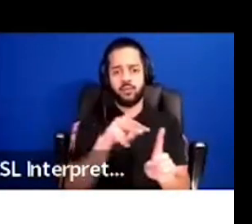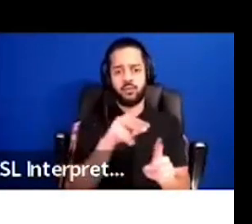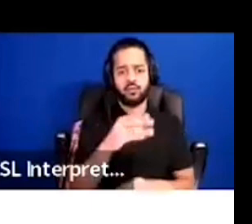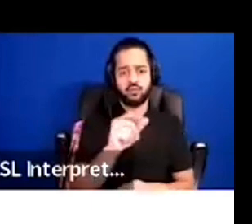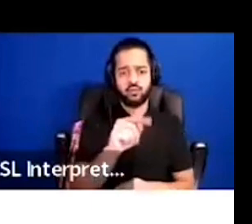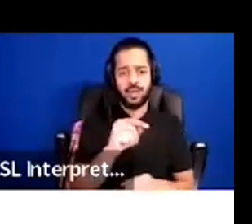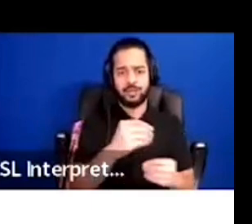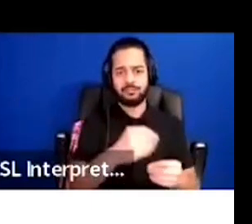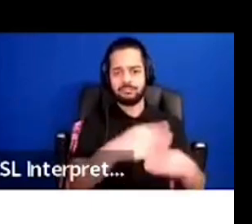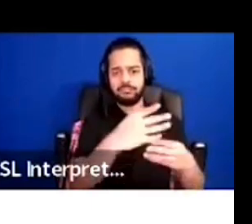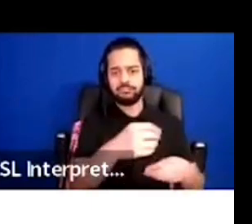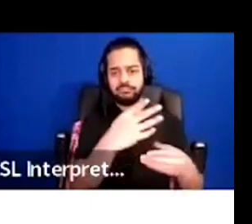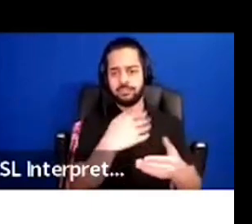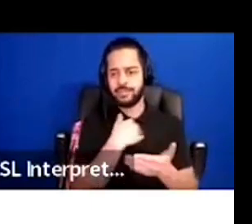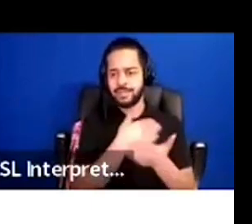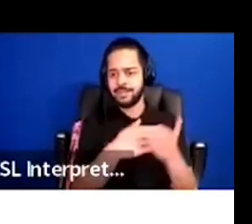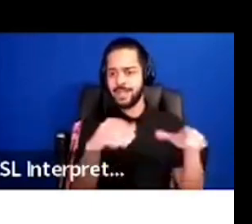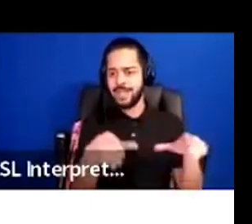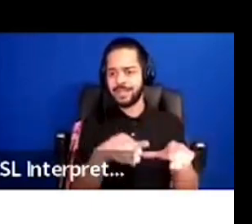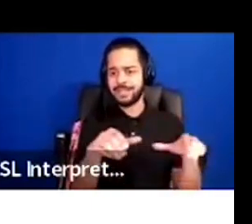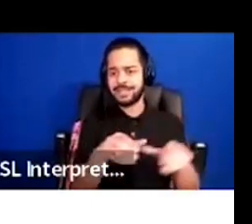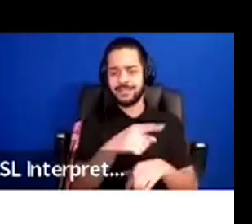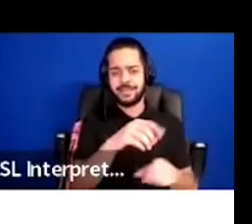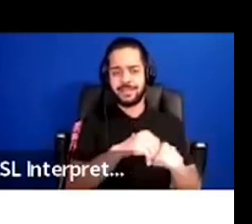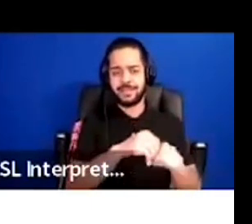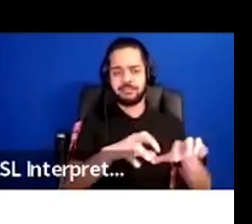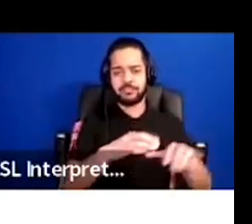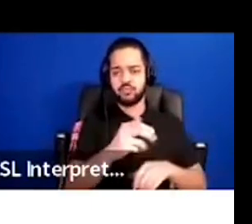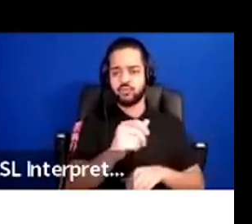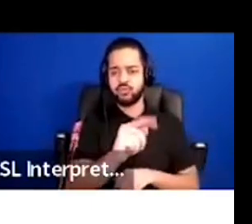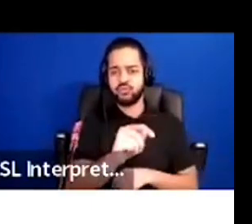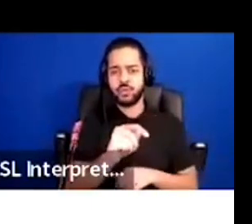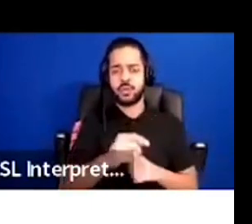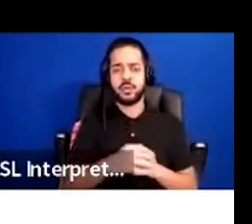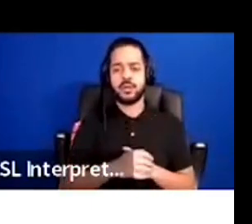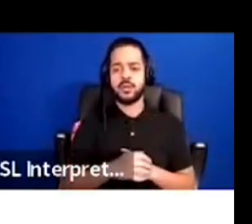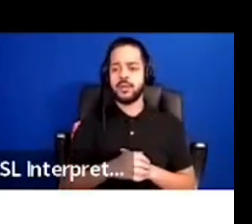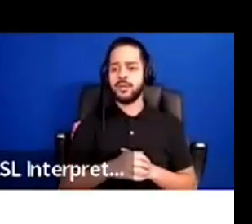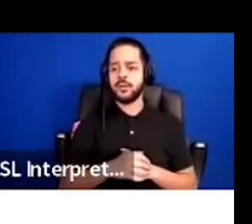some activity already in the chat. But